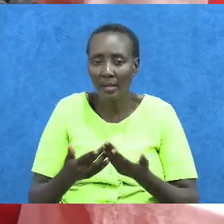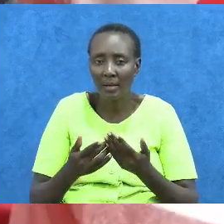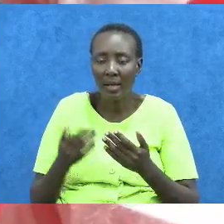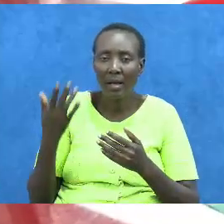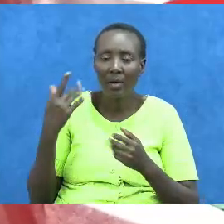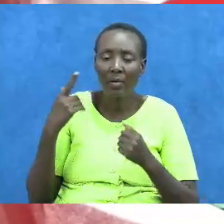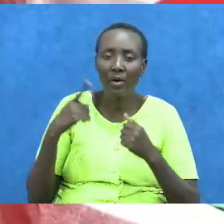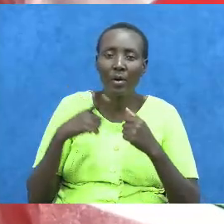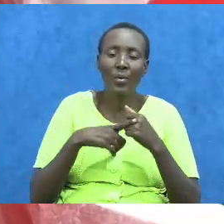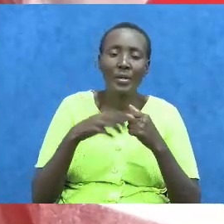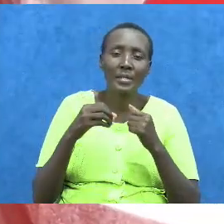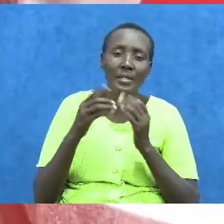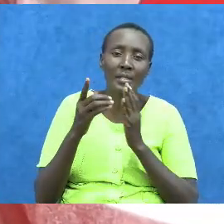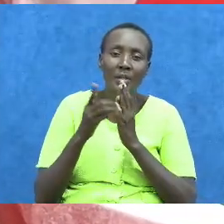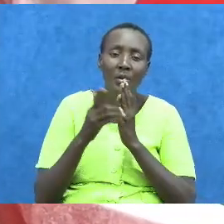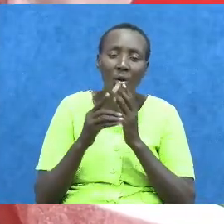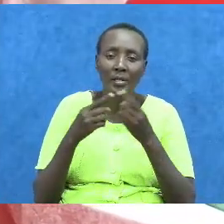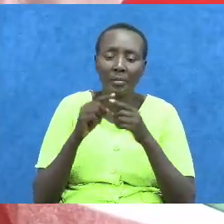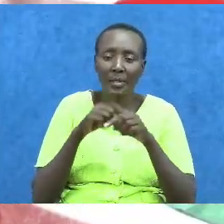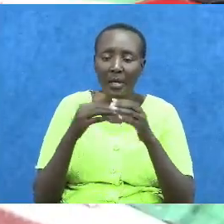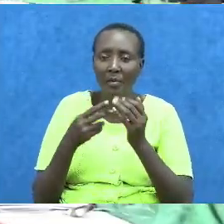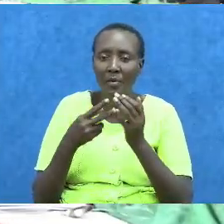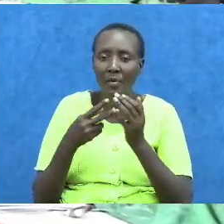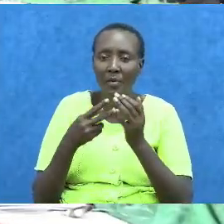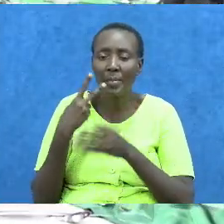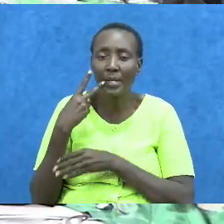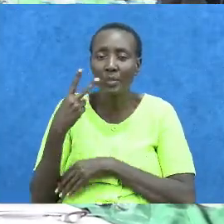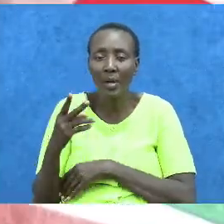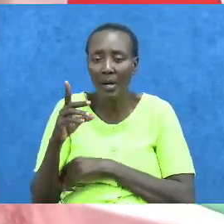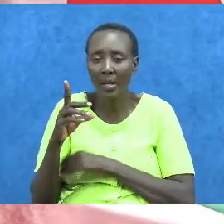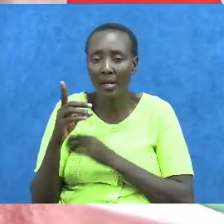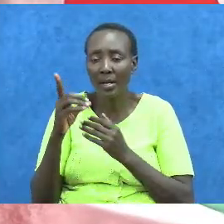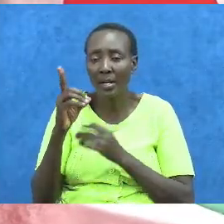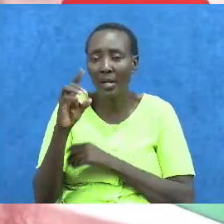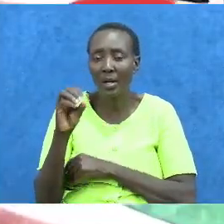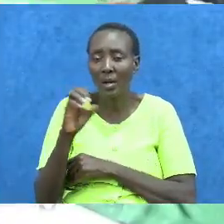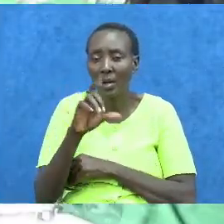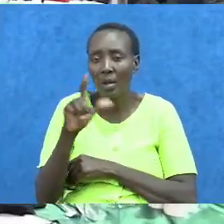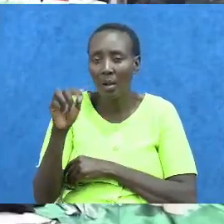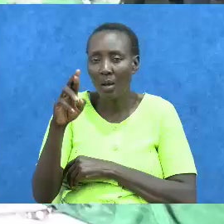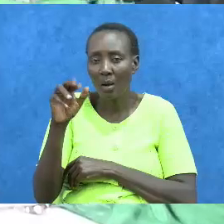to $200 per day. And that is also part of